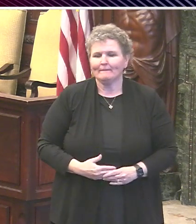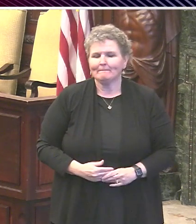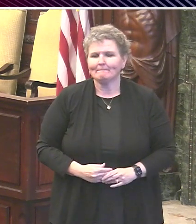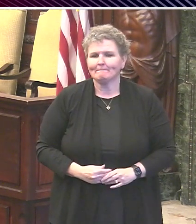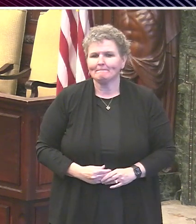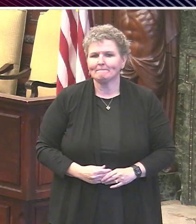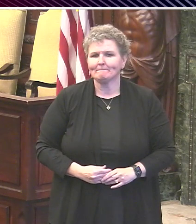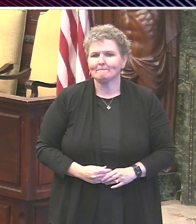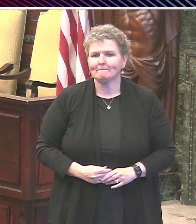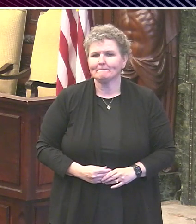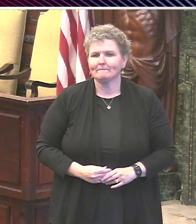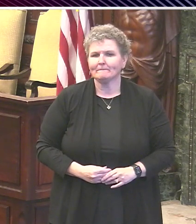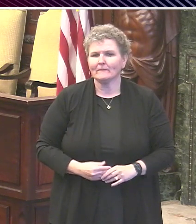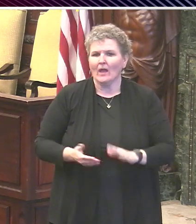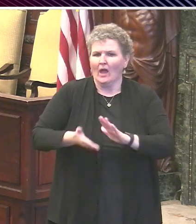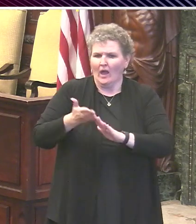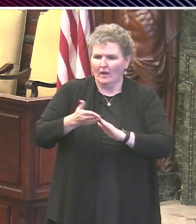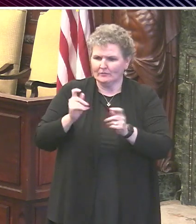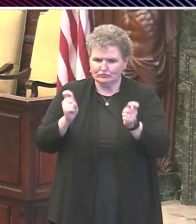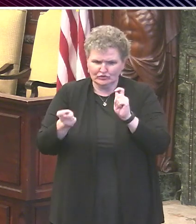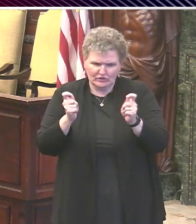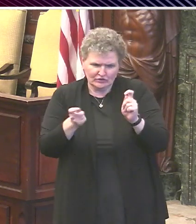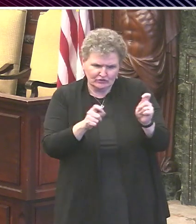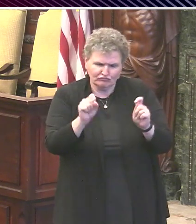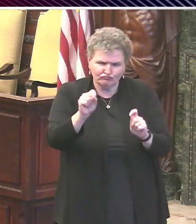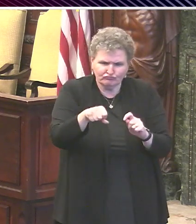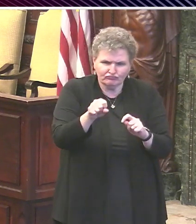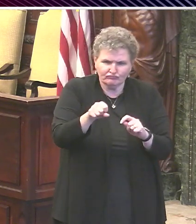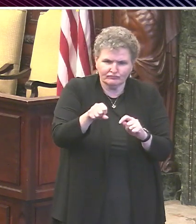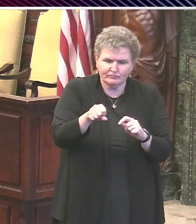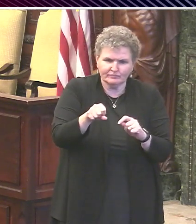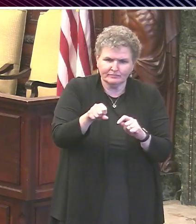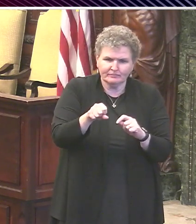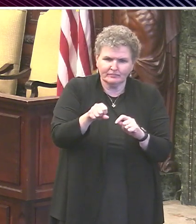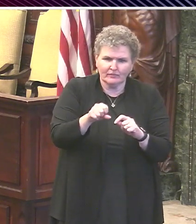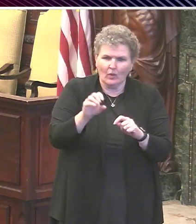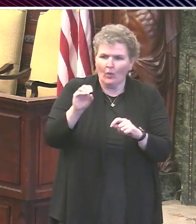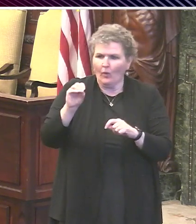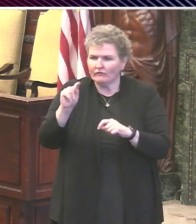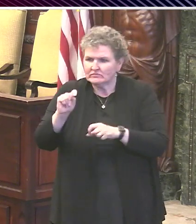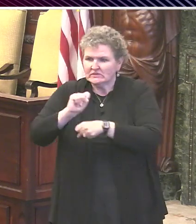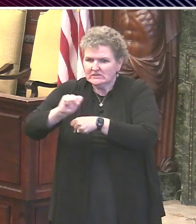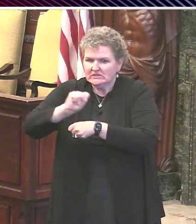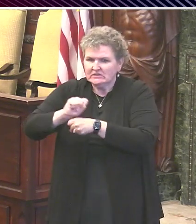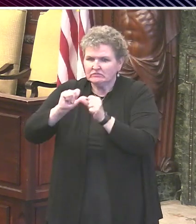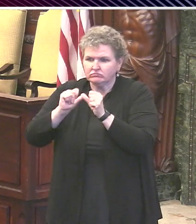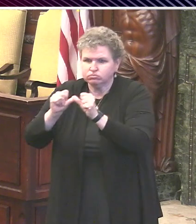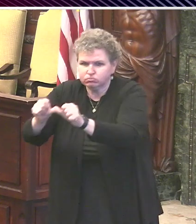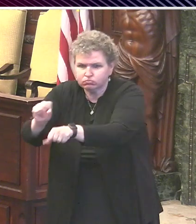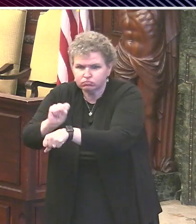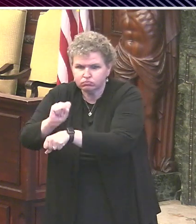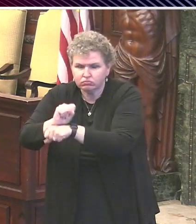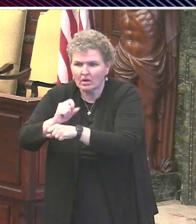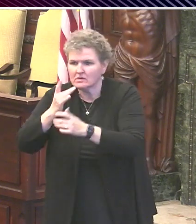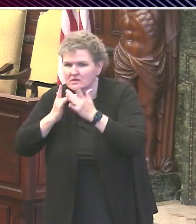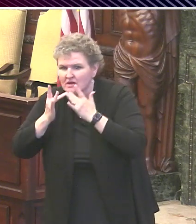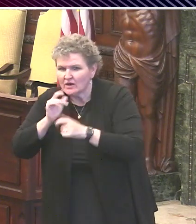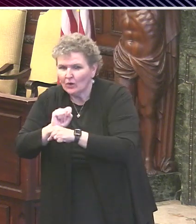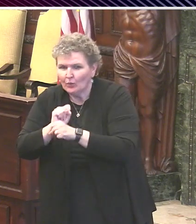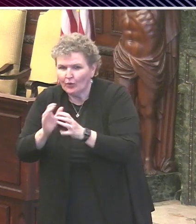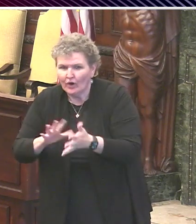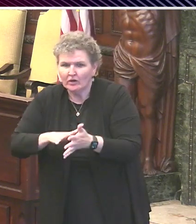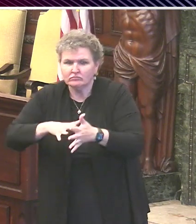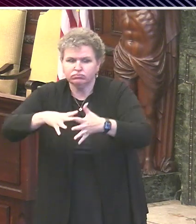adjust our operations, including balancing overtime within budget constraints, deploying more trucks and